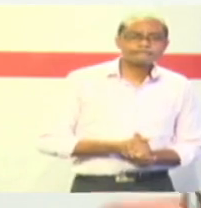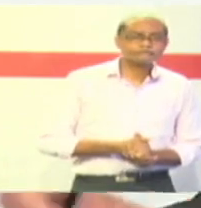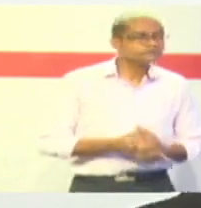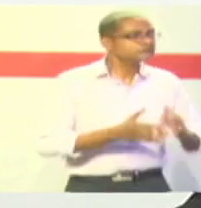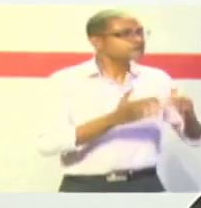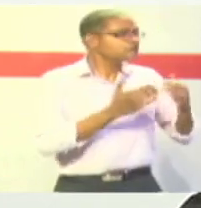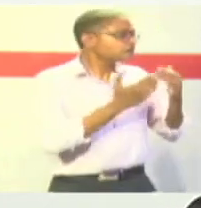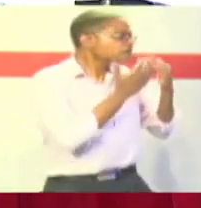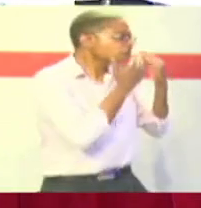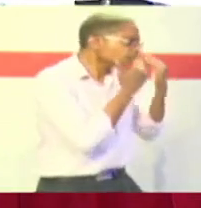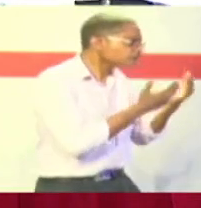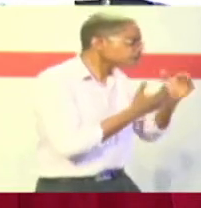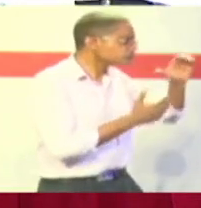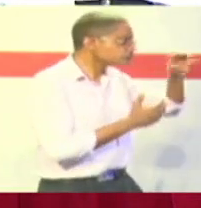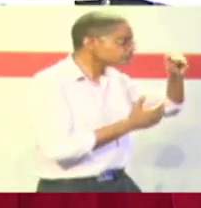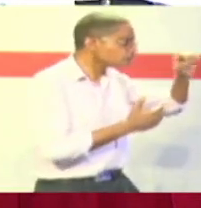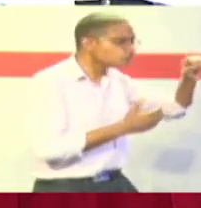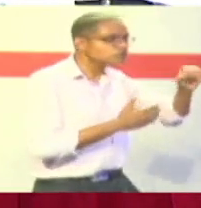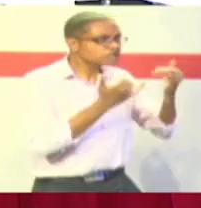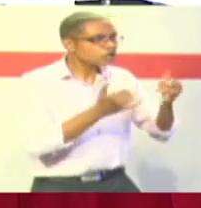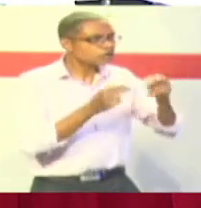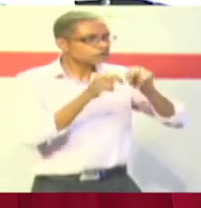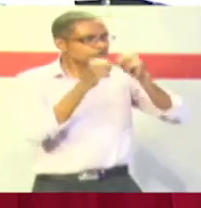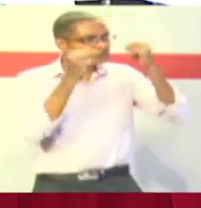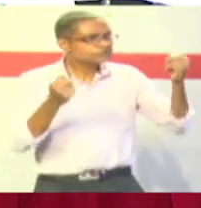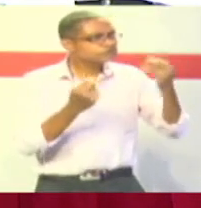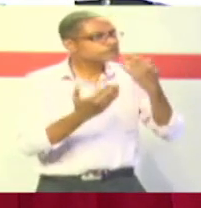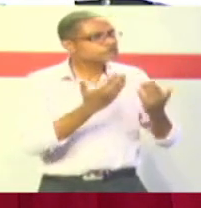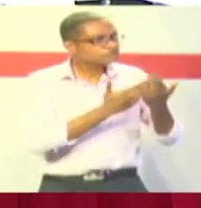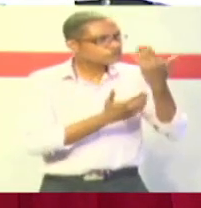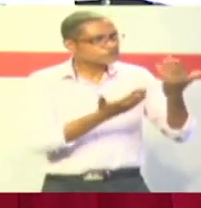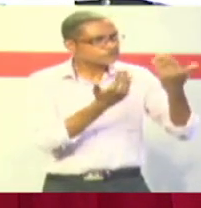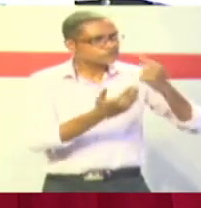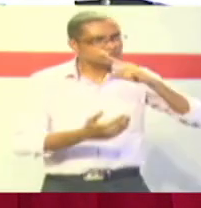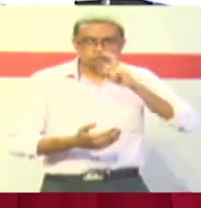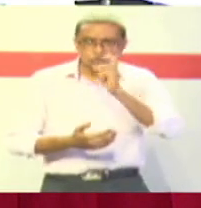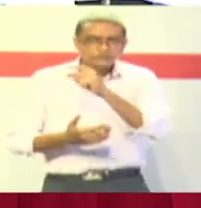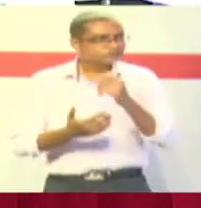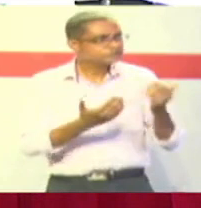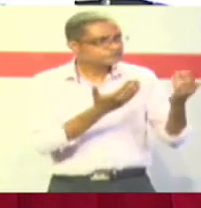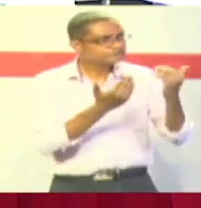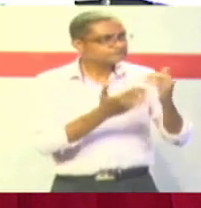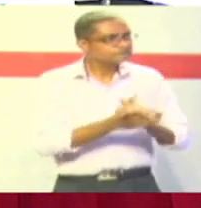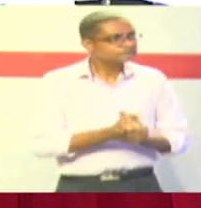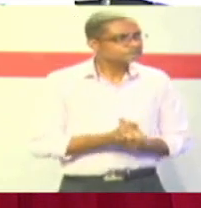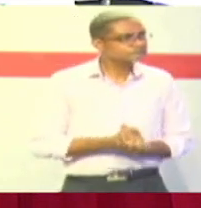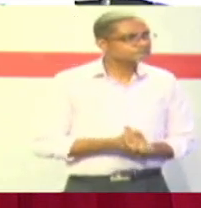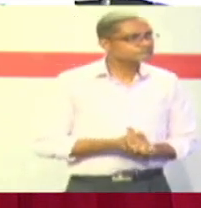Thank you, CMO. Newsday, good morning. We are ready for your questions.